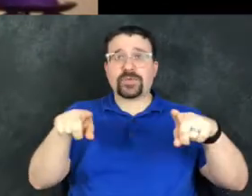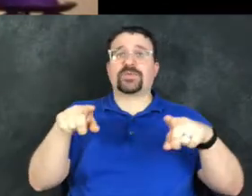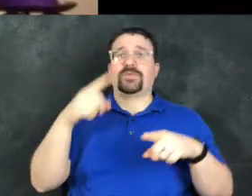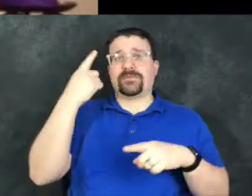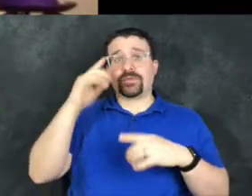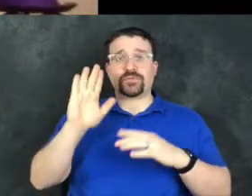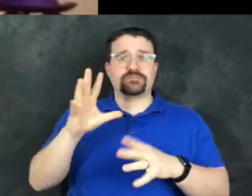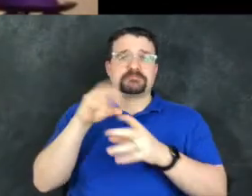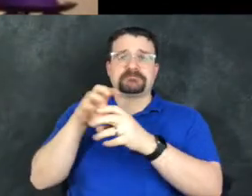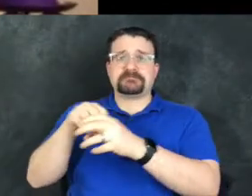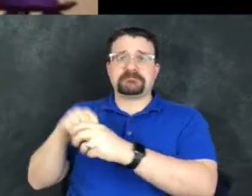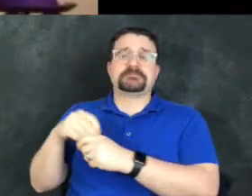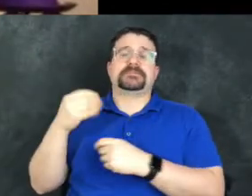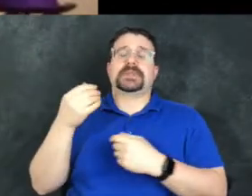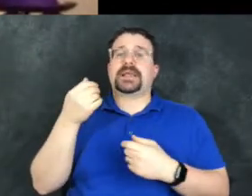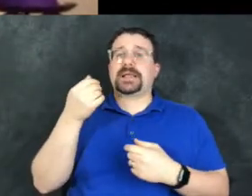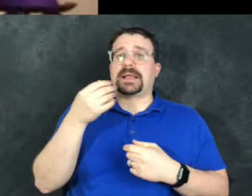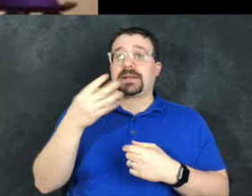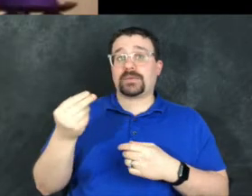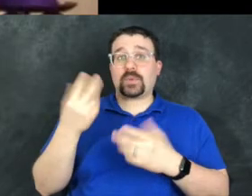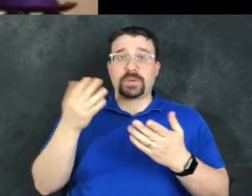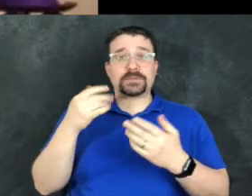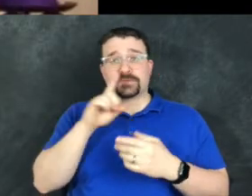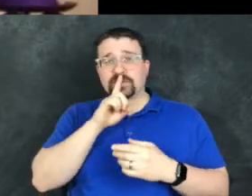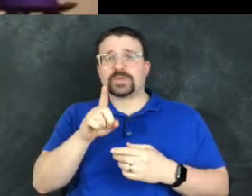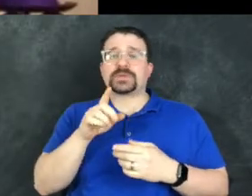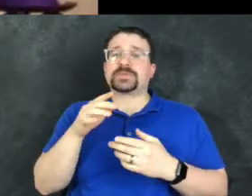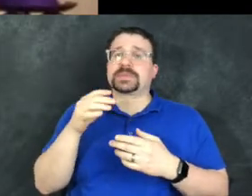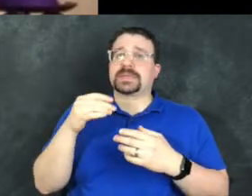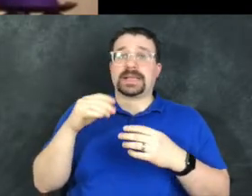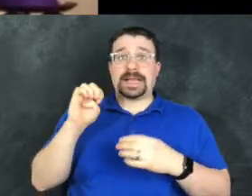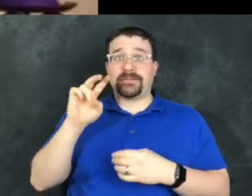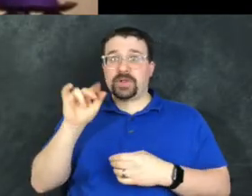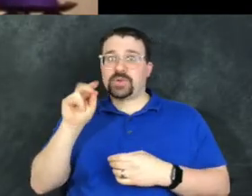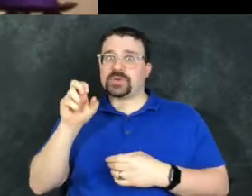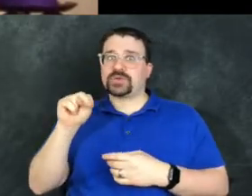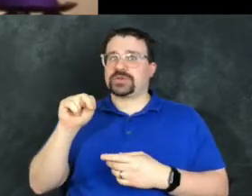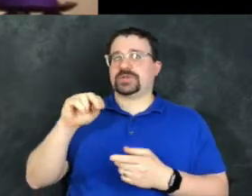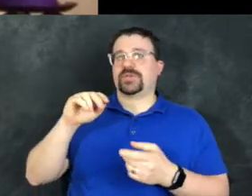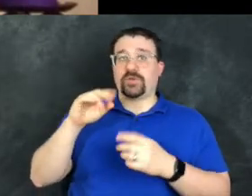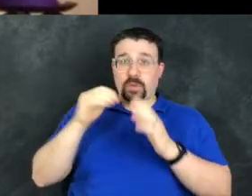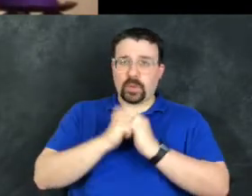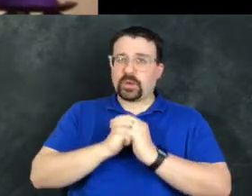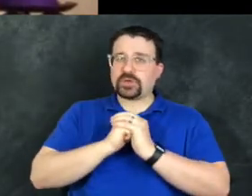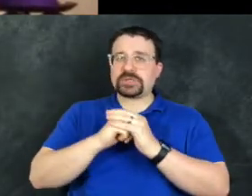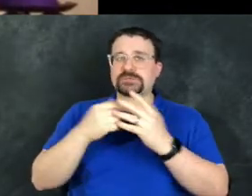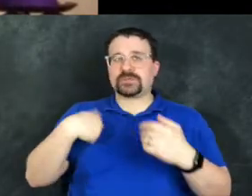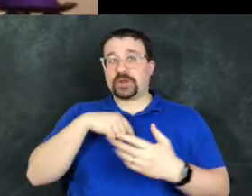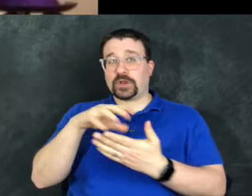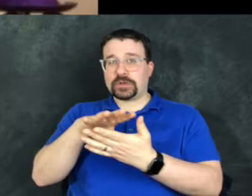all for your participation in what certainly was an evolution of worship as